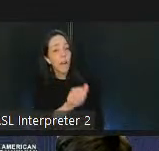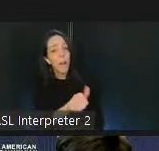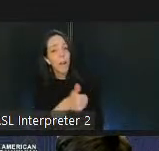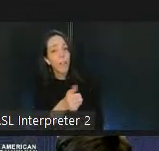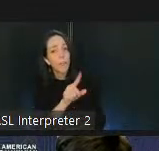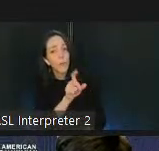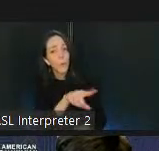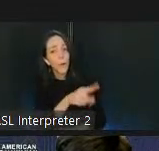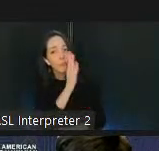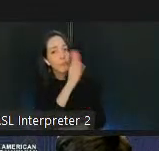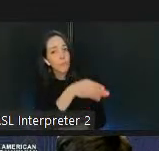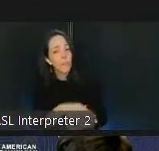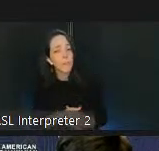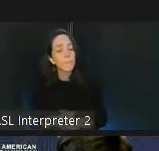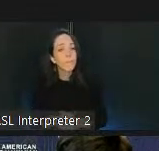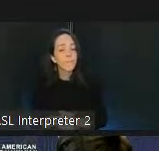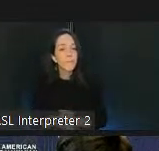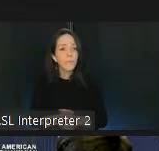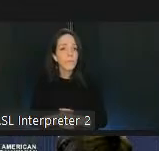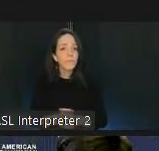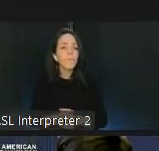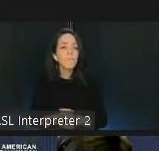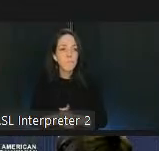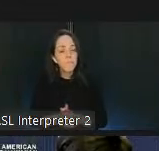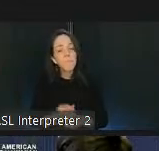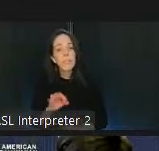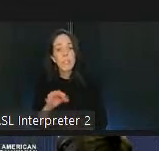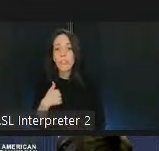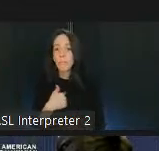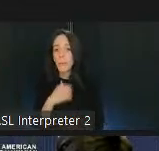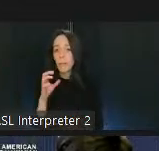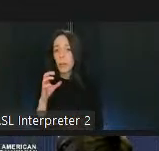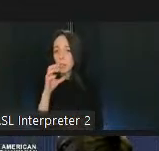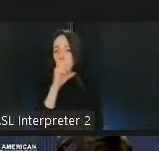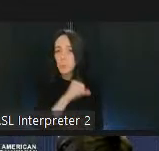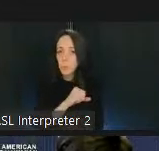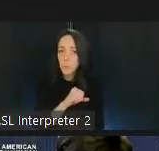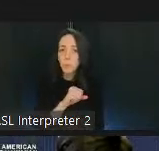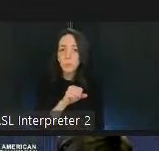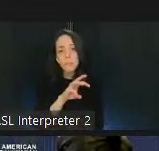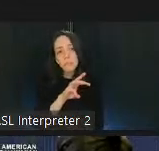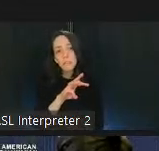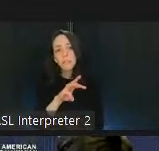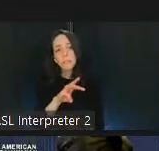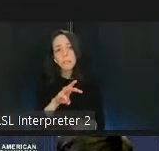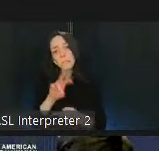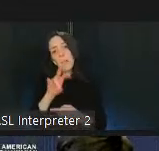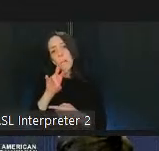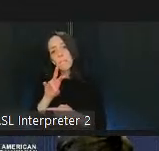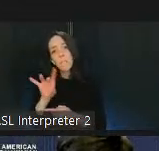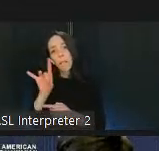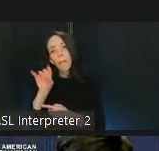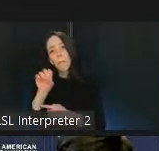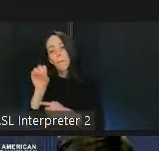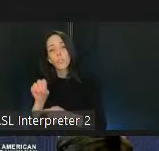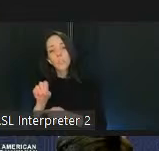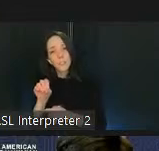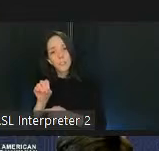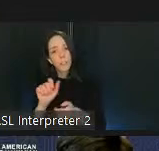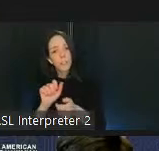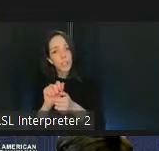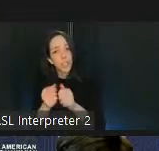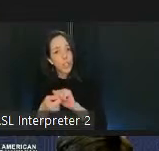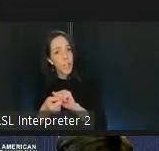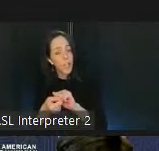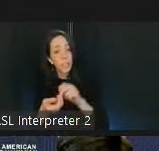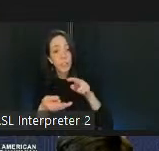assuming a 6, 7, 8% change in direction, which it could be very easily, what could